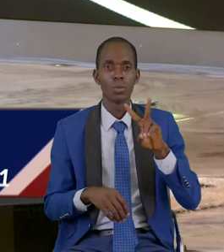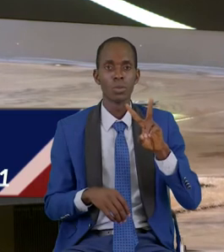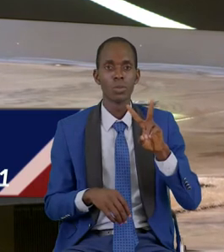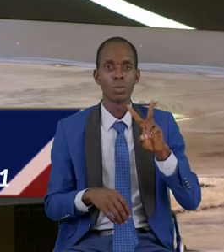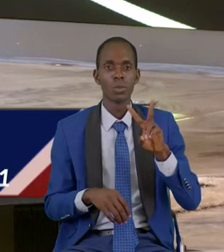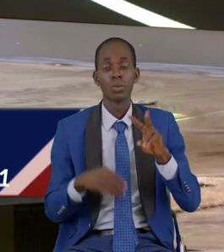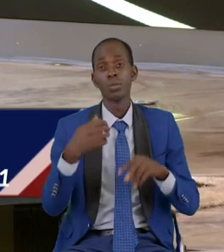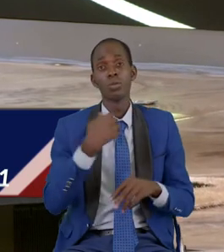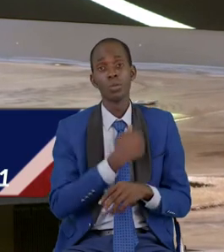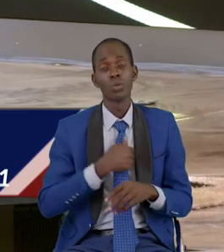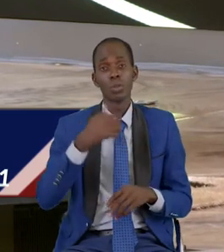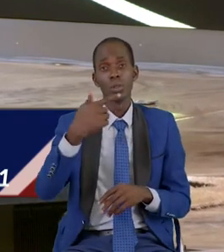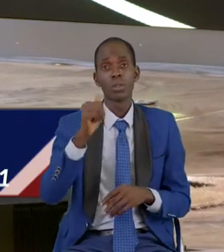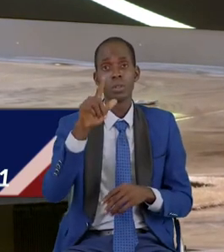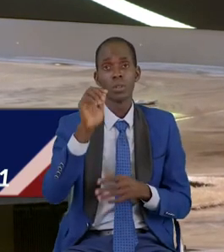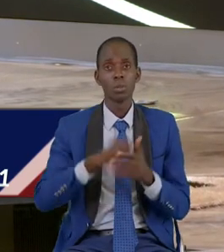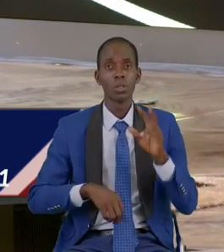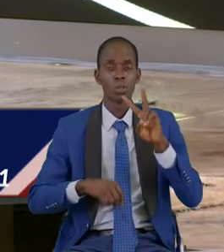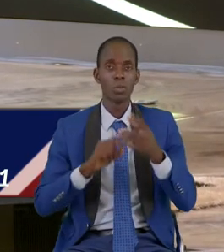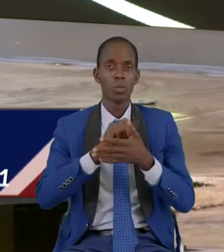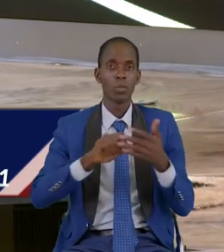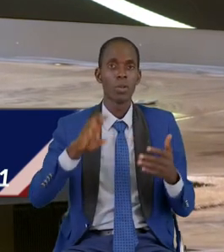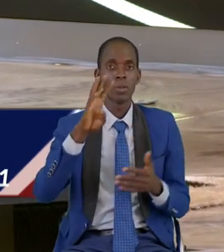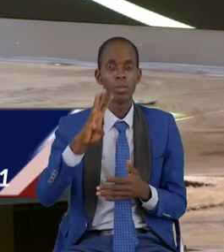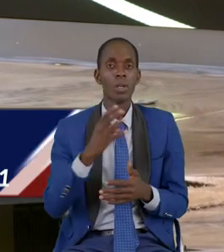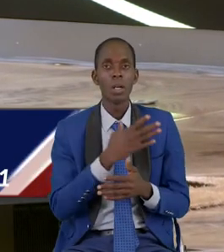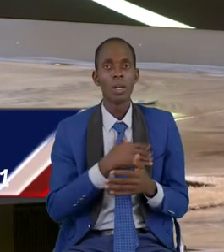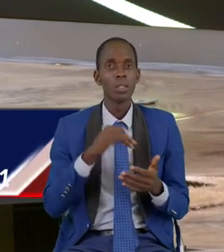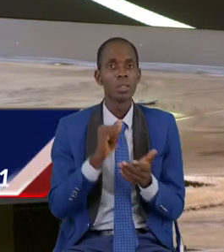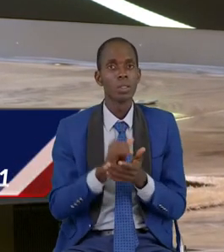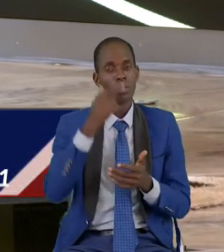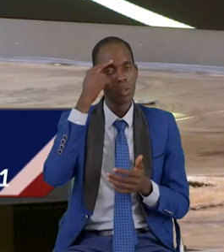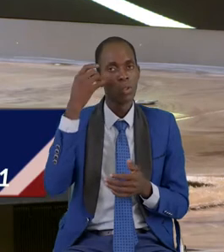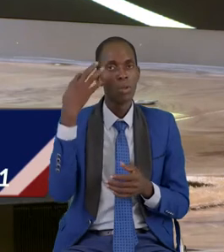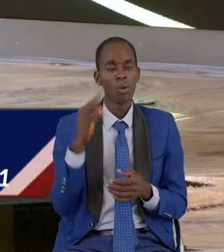Galatians chapter 2, verse 4. And that because of false brethren,